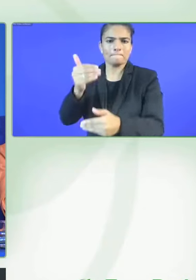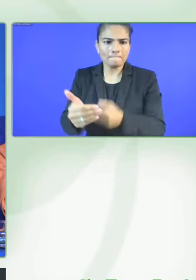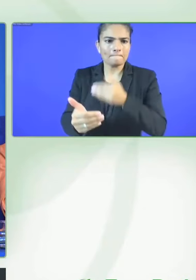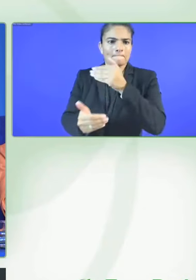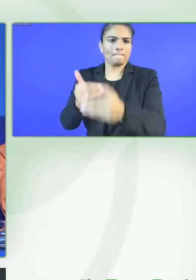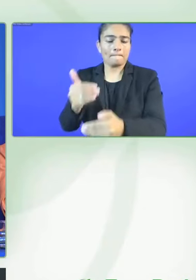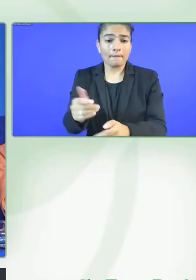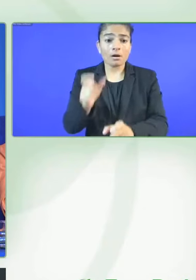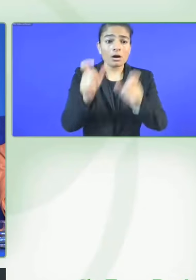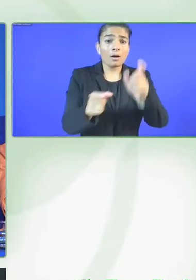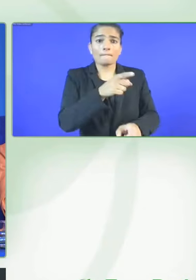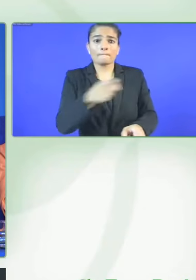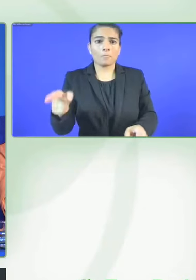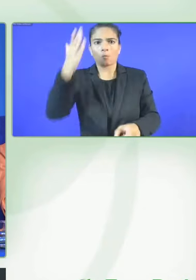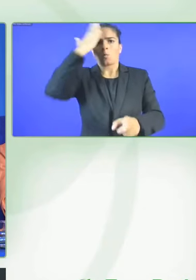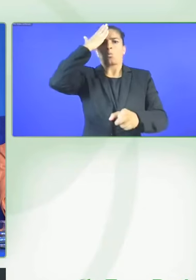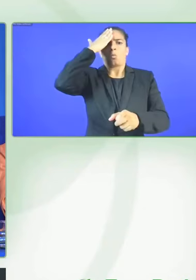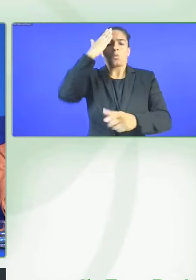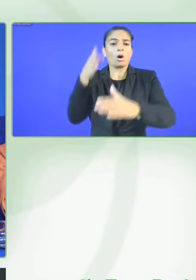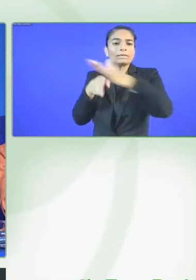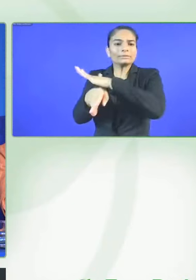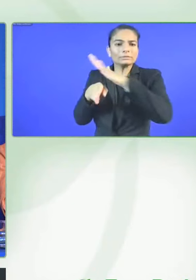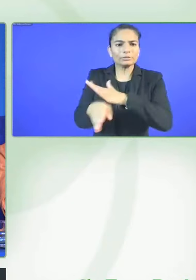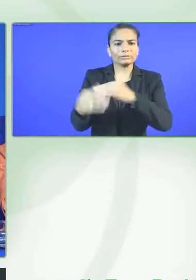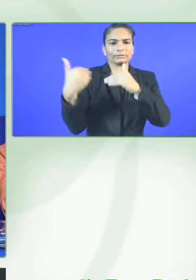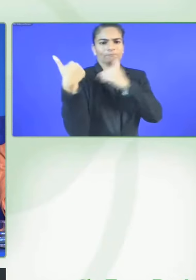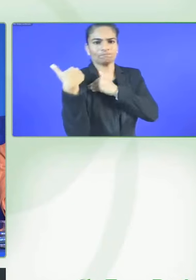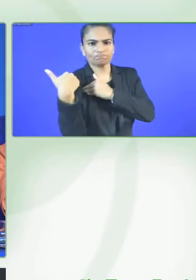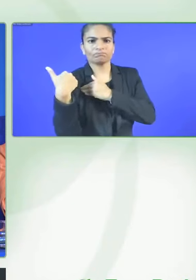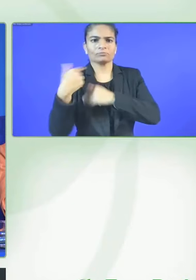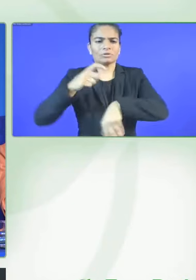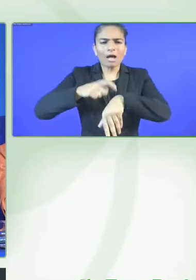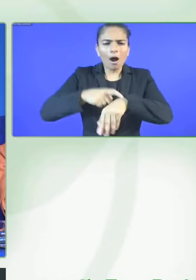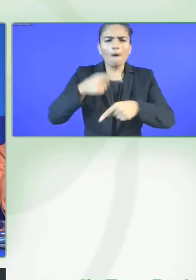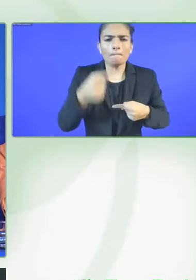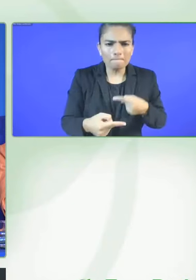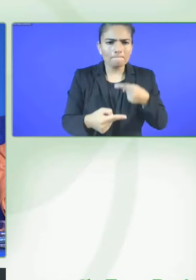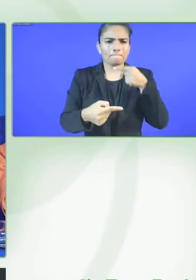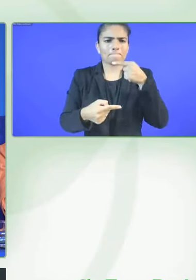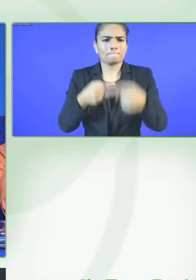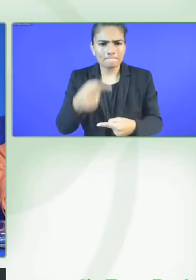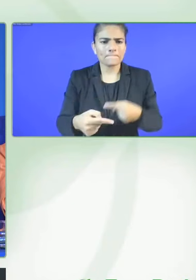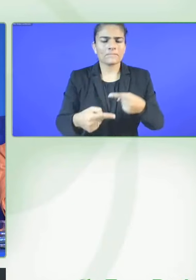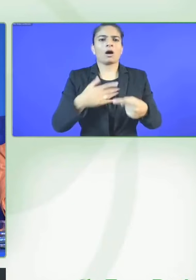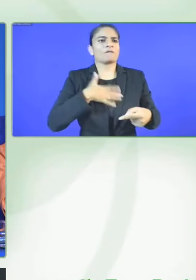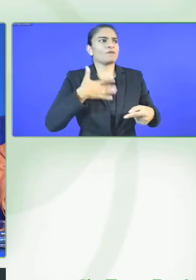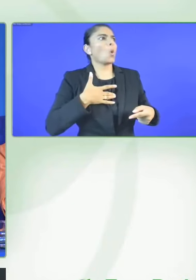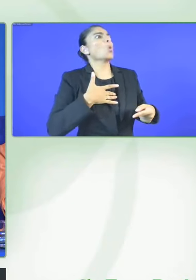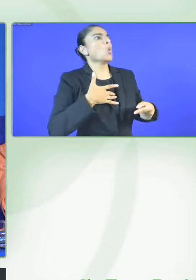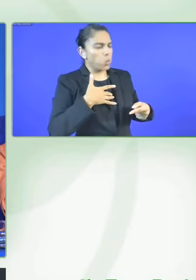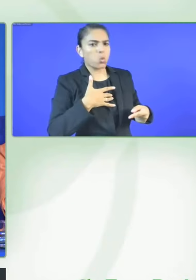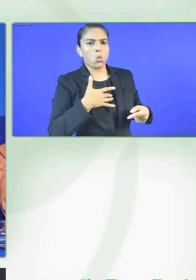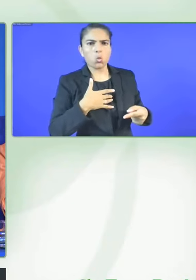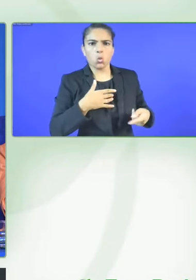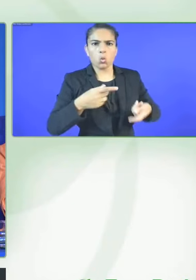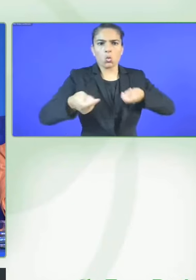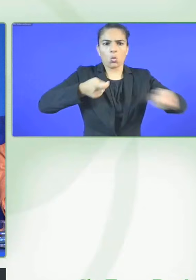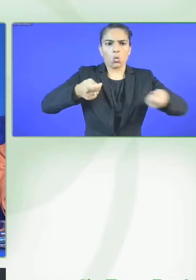is that if a violation of an obligation is a result of a reliance on